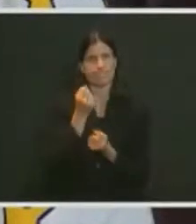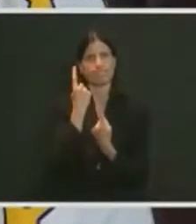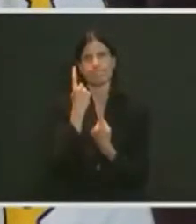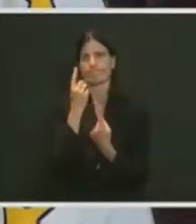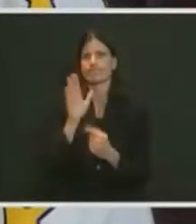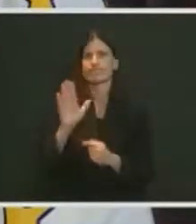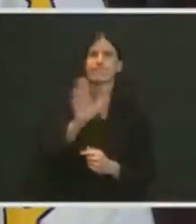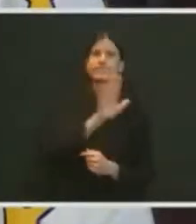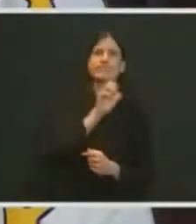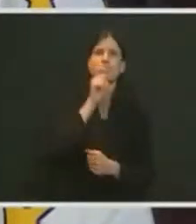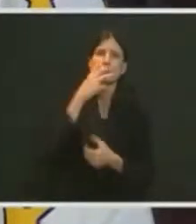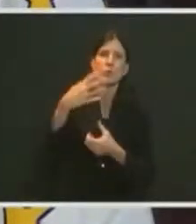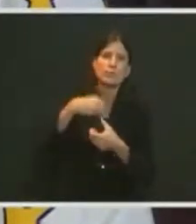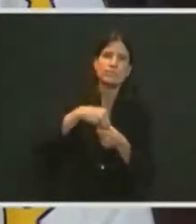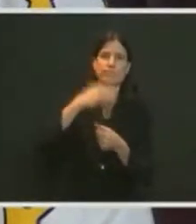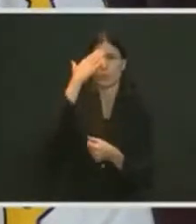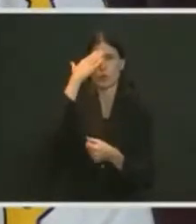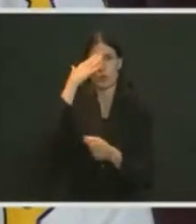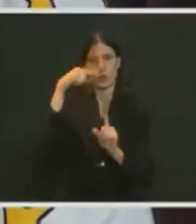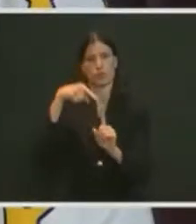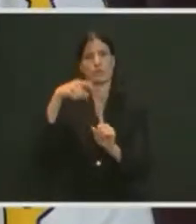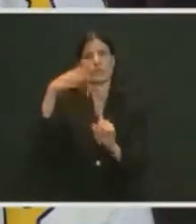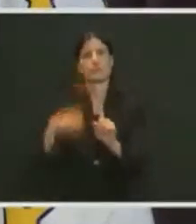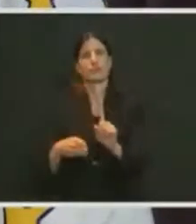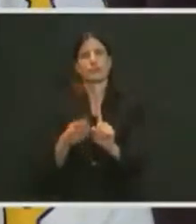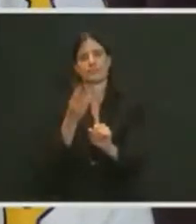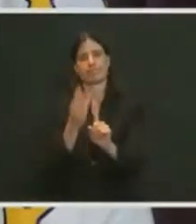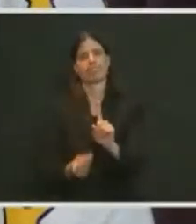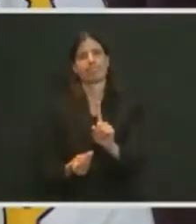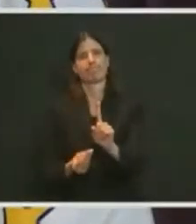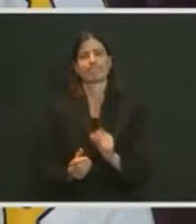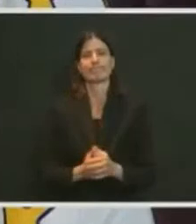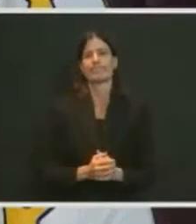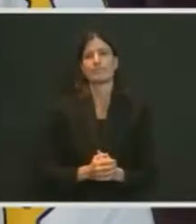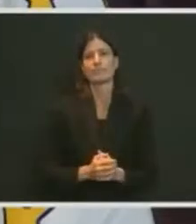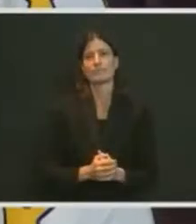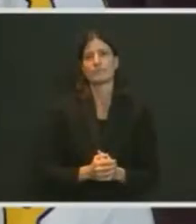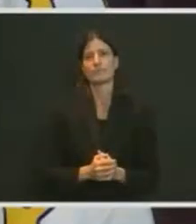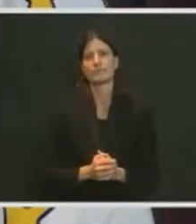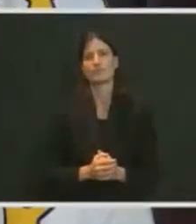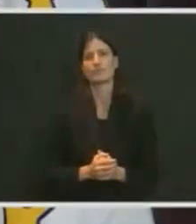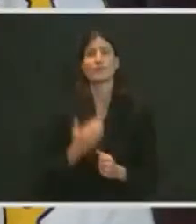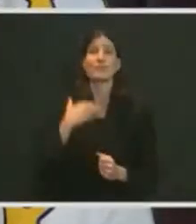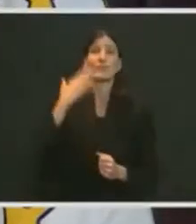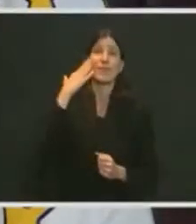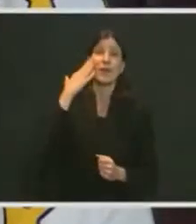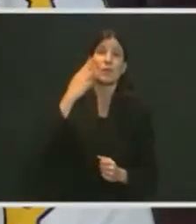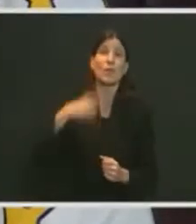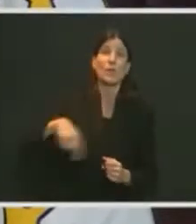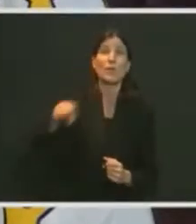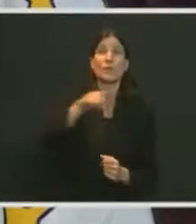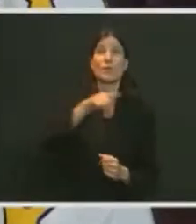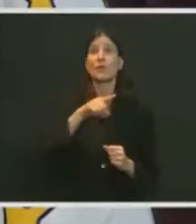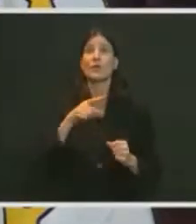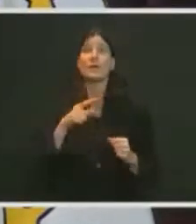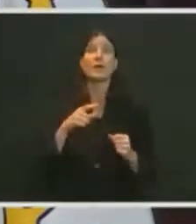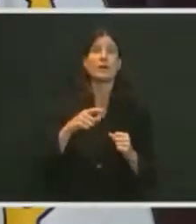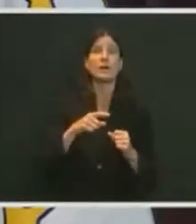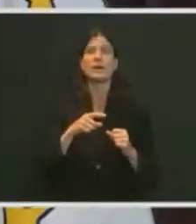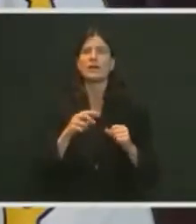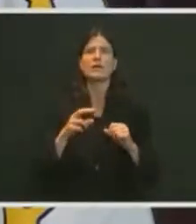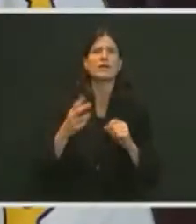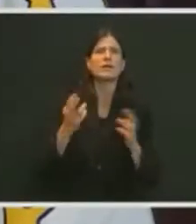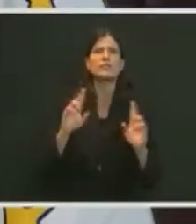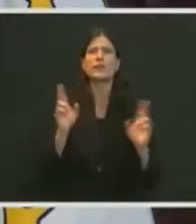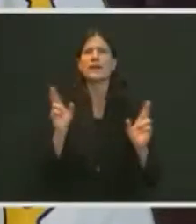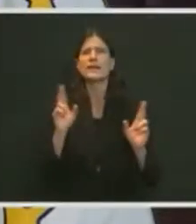have lost. I know that everyone is going to be eager to ask questions about the approach that the governor has just